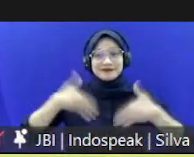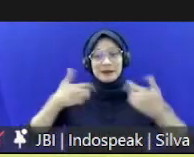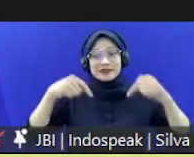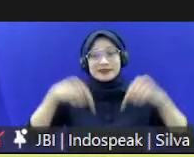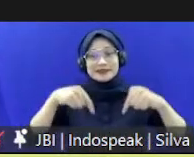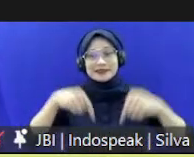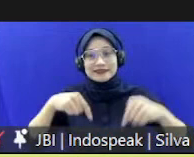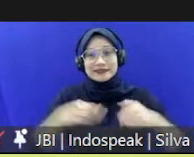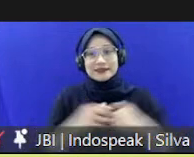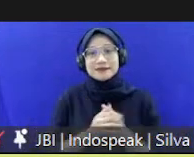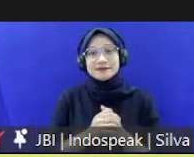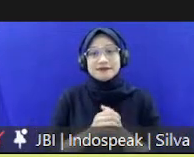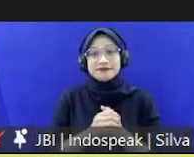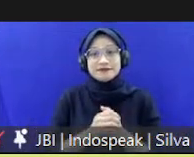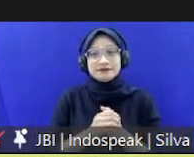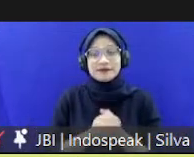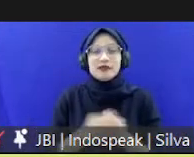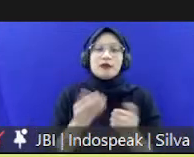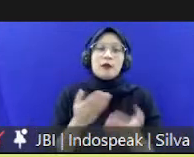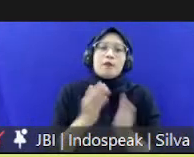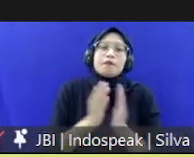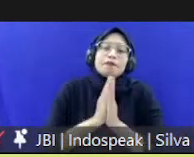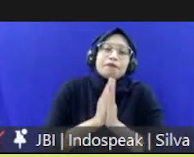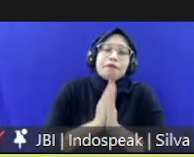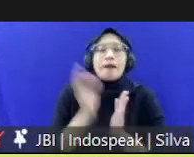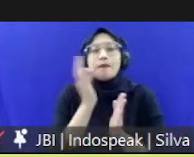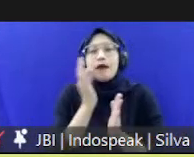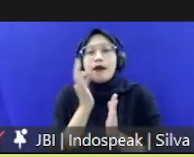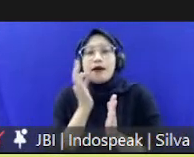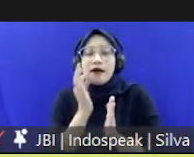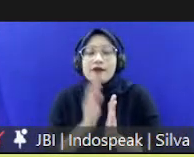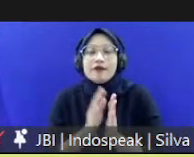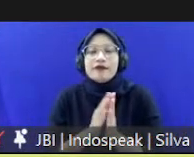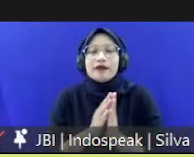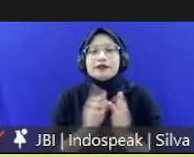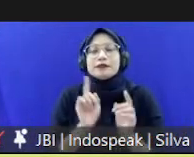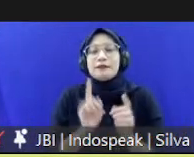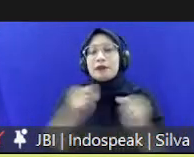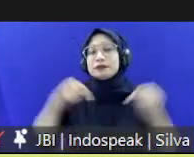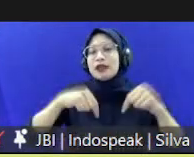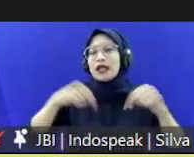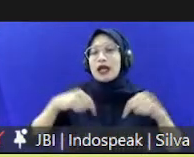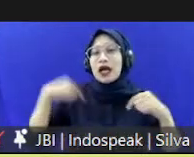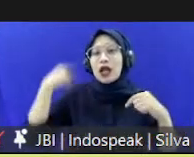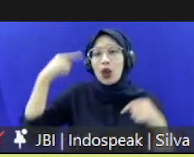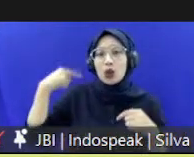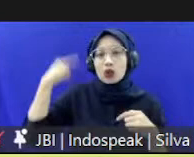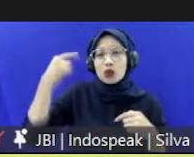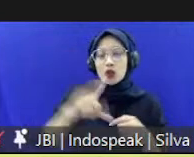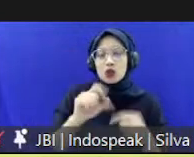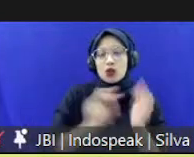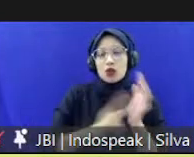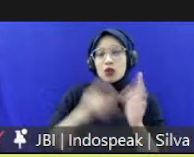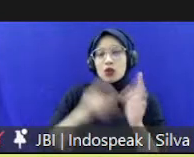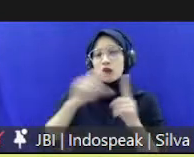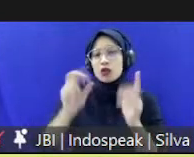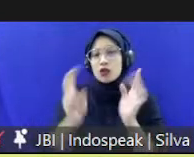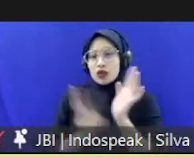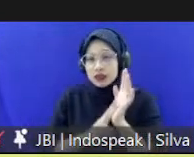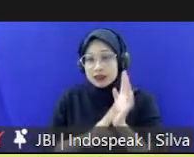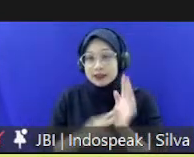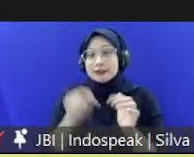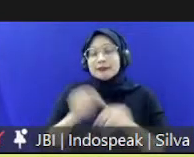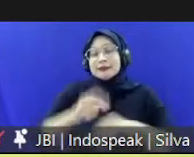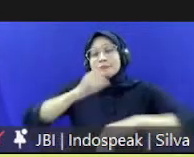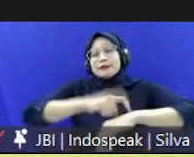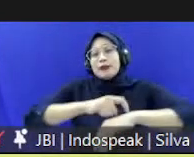to ask for your forgiveness beforehand because I'm in London. It's around 7 a.m., not my best time